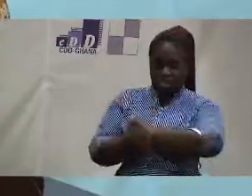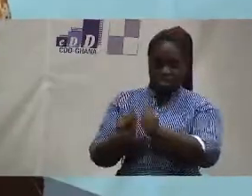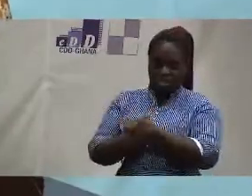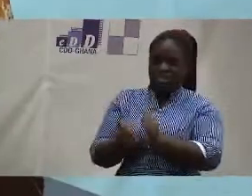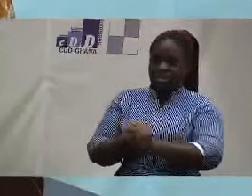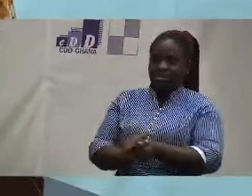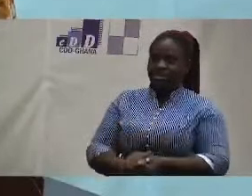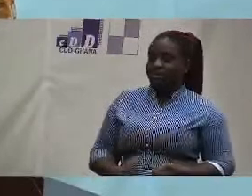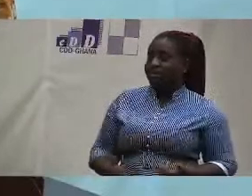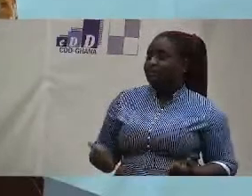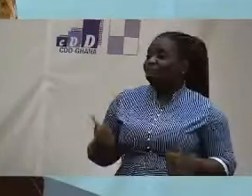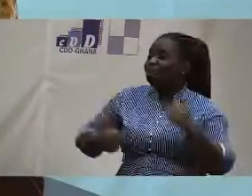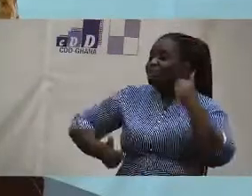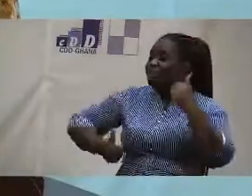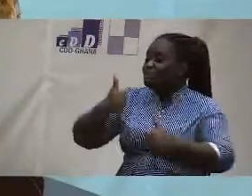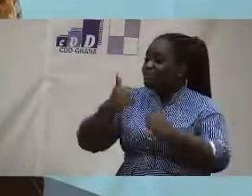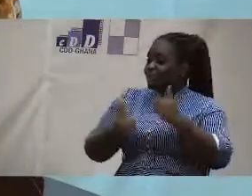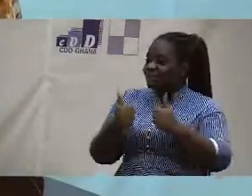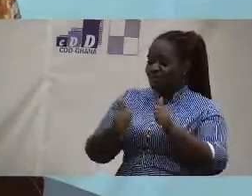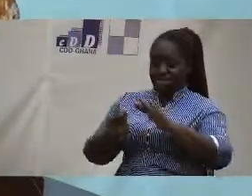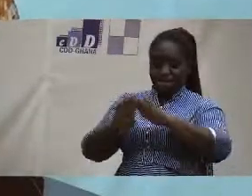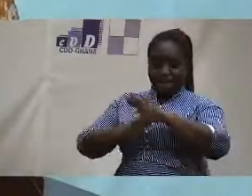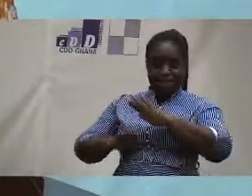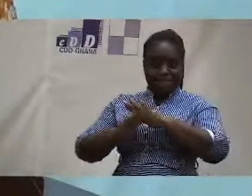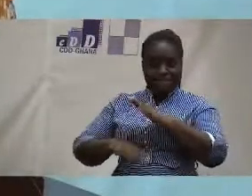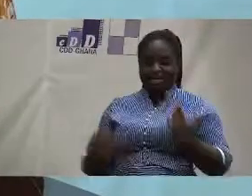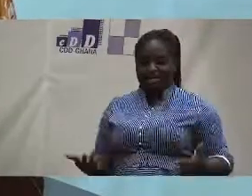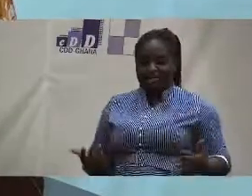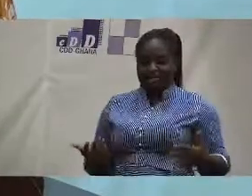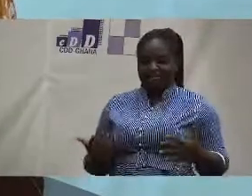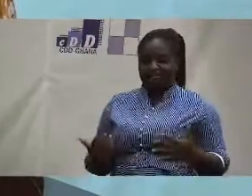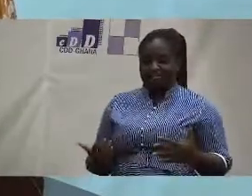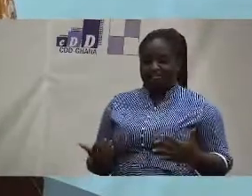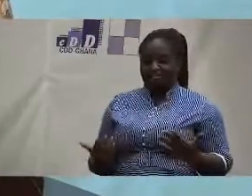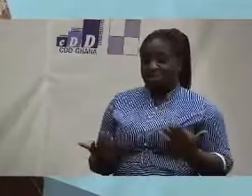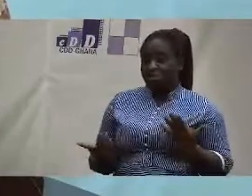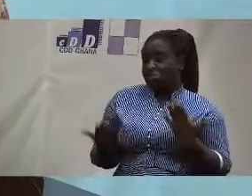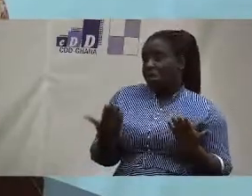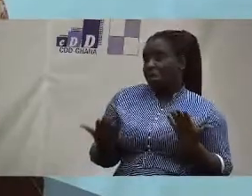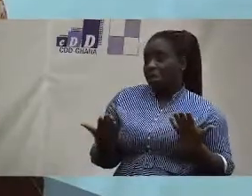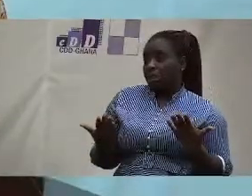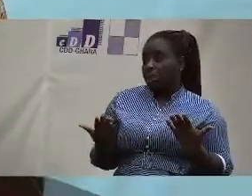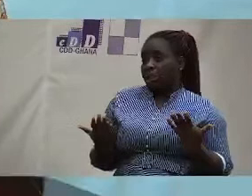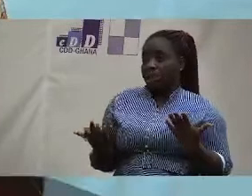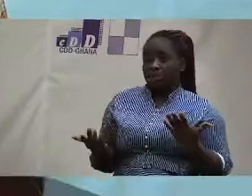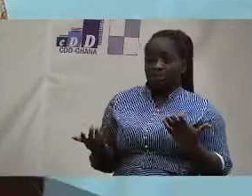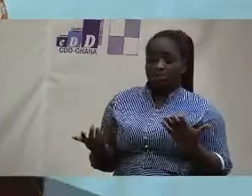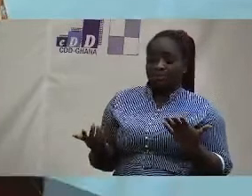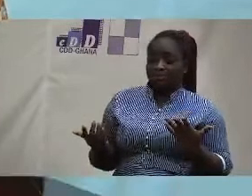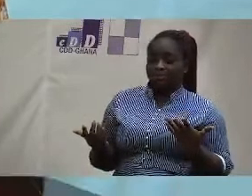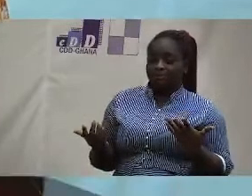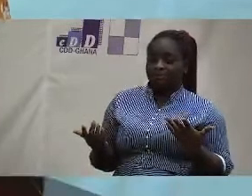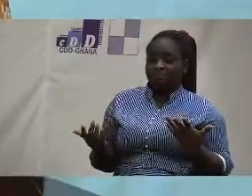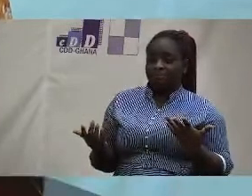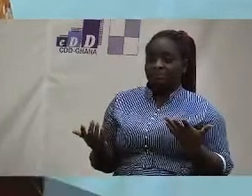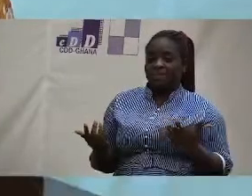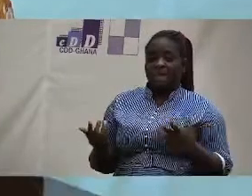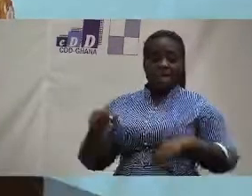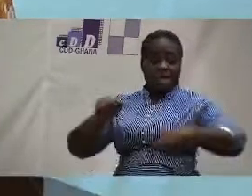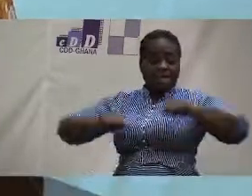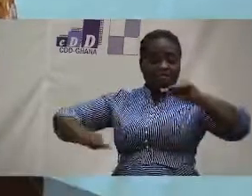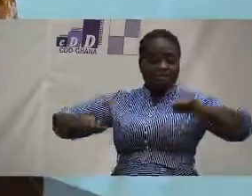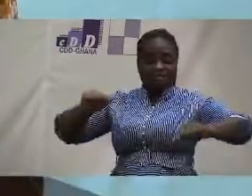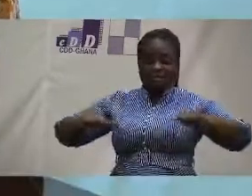changes, which was basically to either elongate the lives of